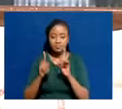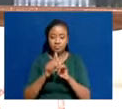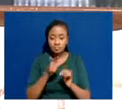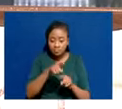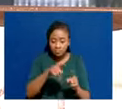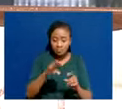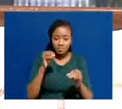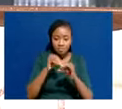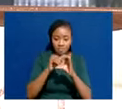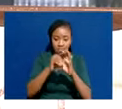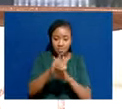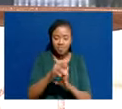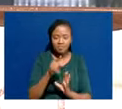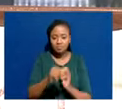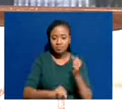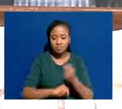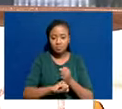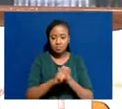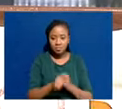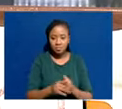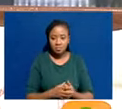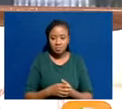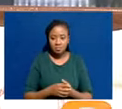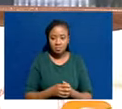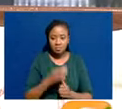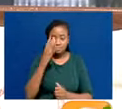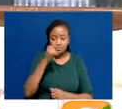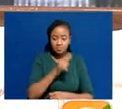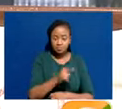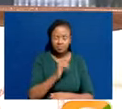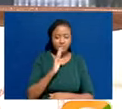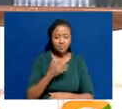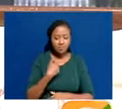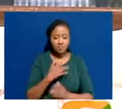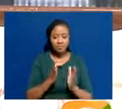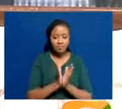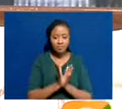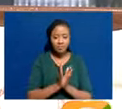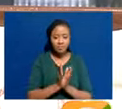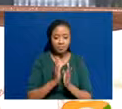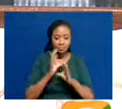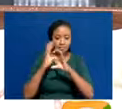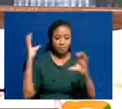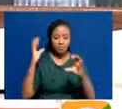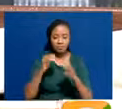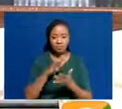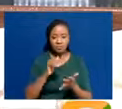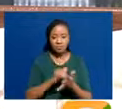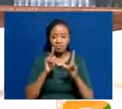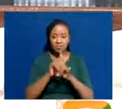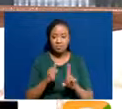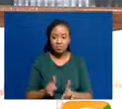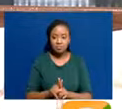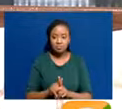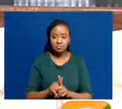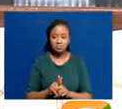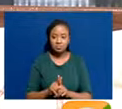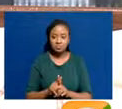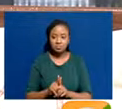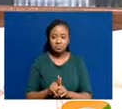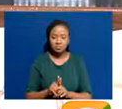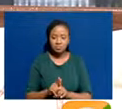this, investing in it, because it's going to be a bus company. Ultimately, and in my manifesto, I spoke about a metro system. And